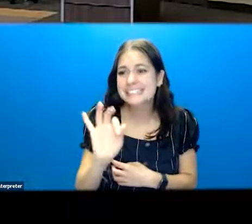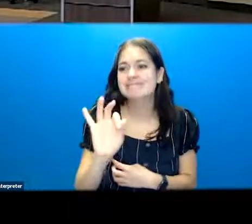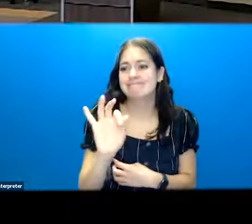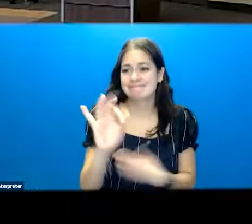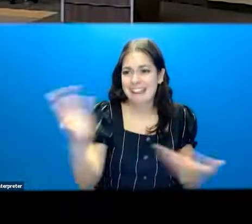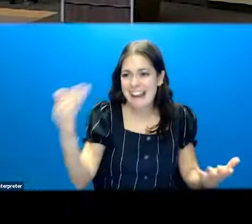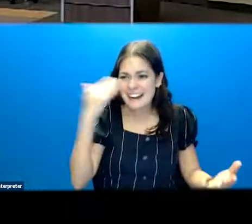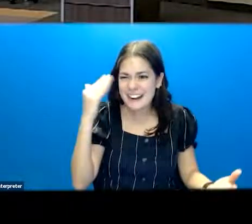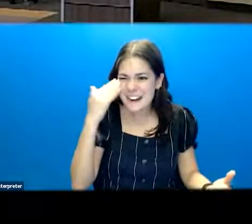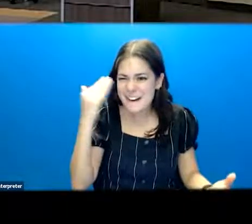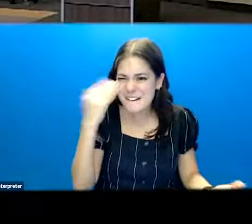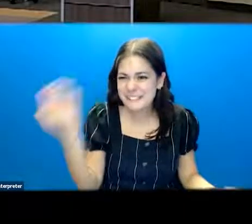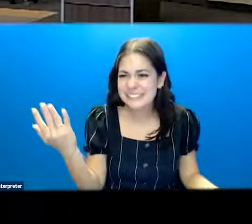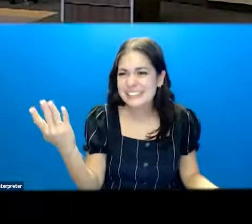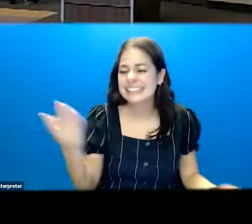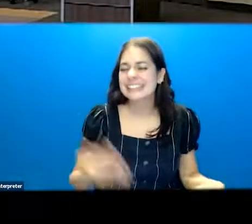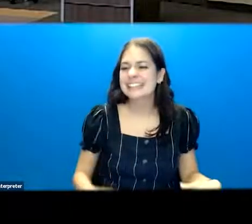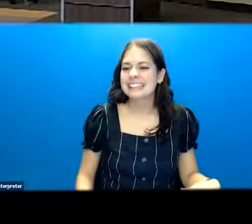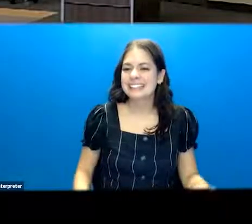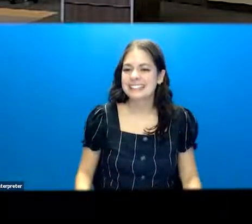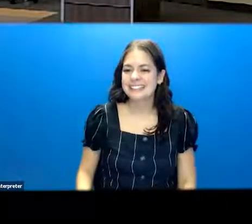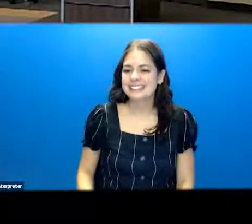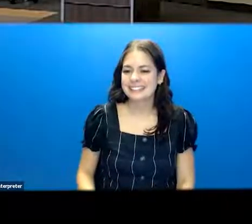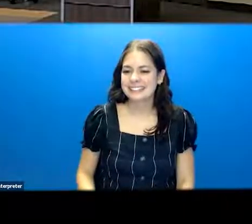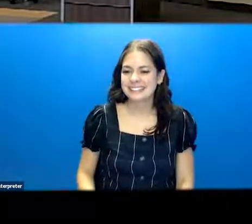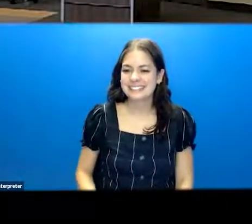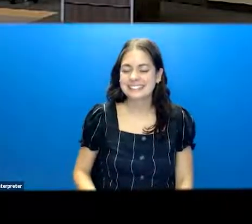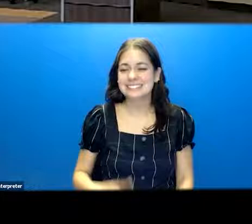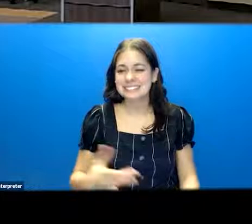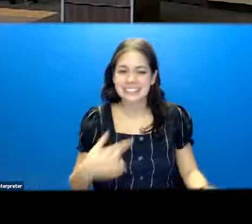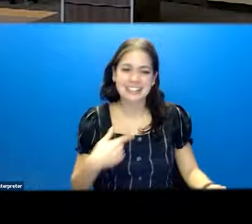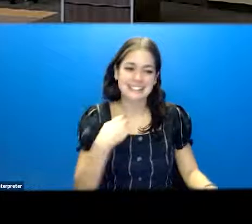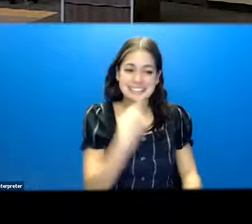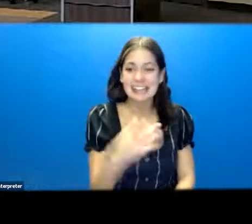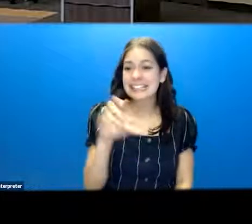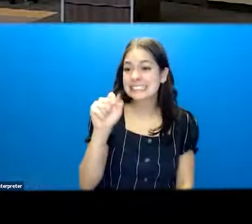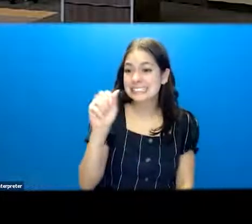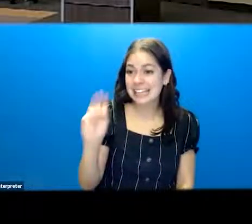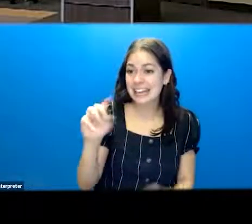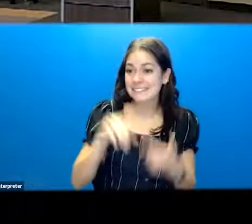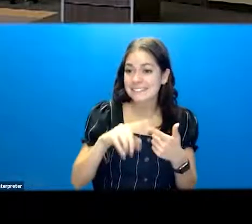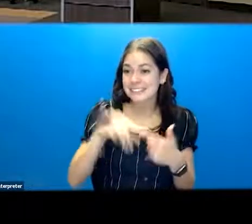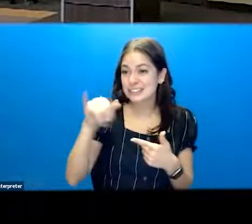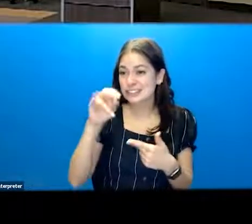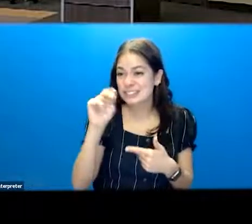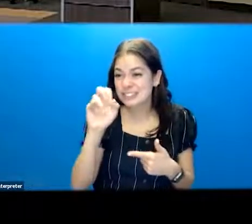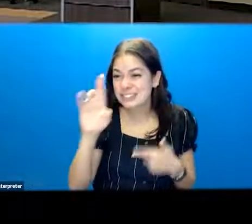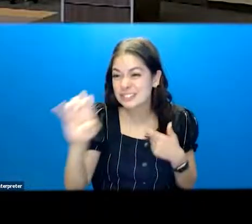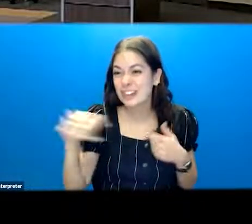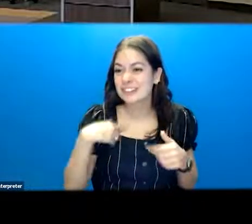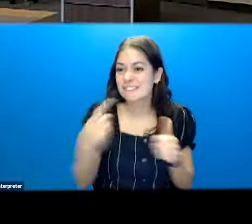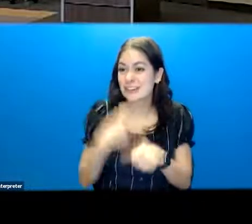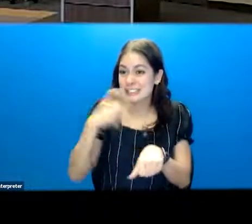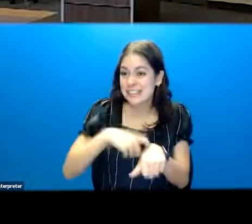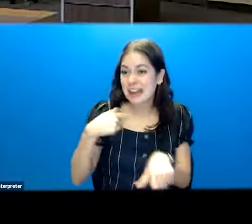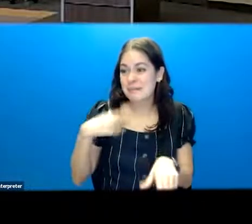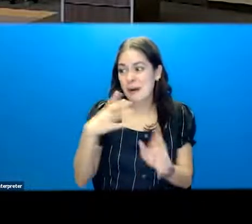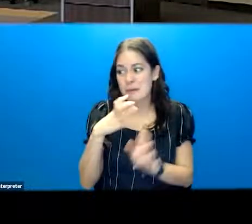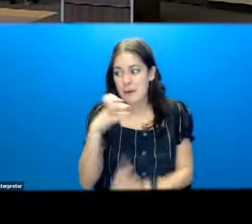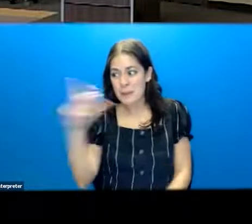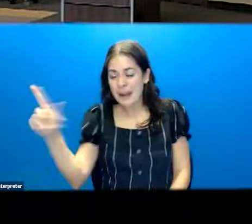I know. And I was telling Sam and Jennifer earlier, this is also the first time I'm being away from